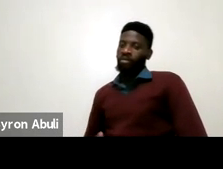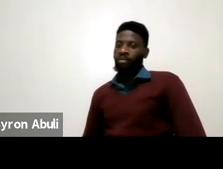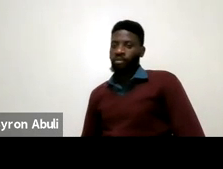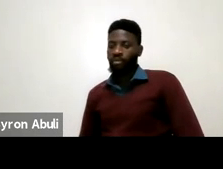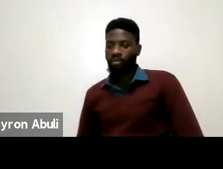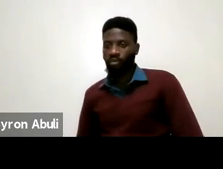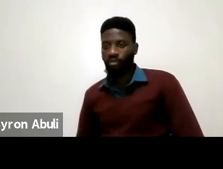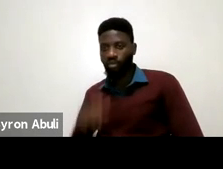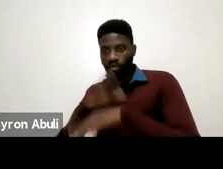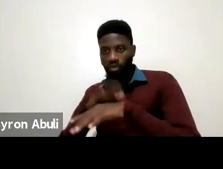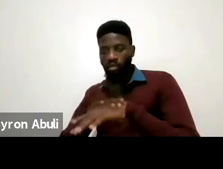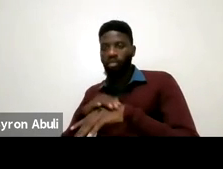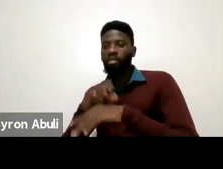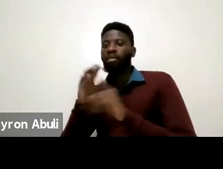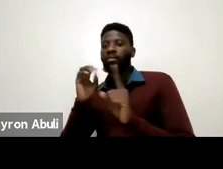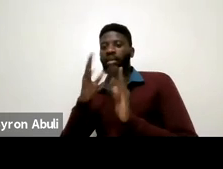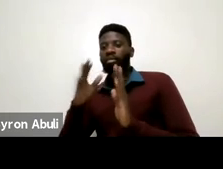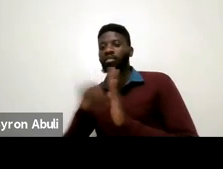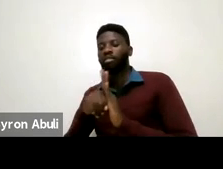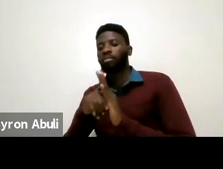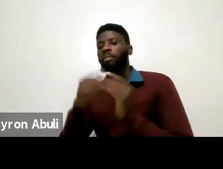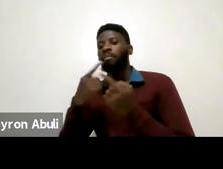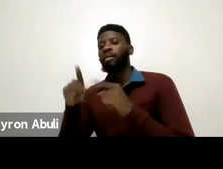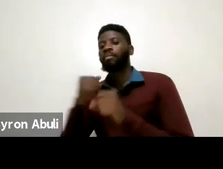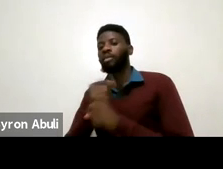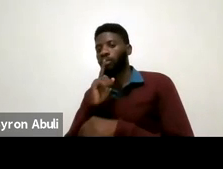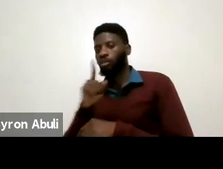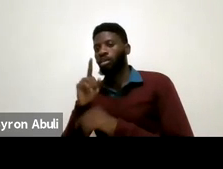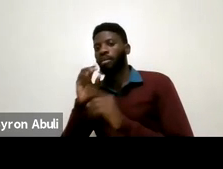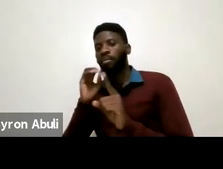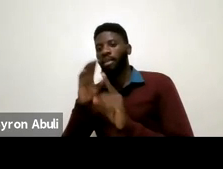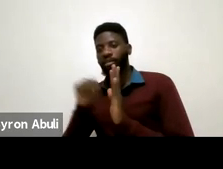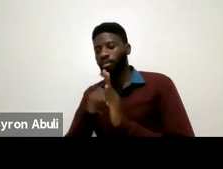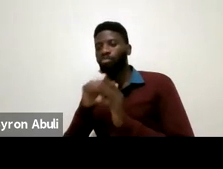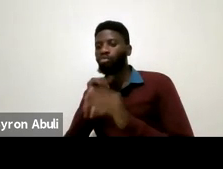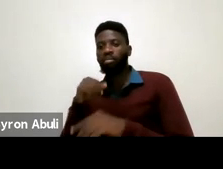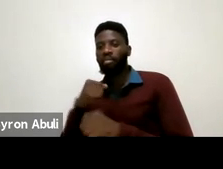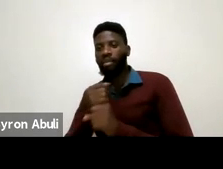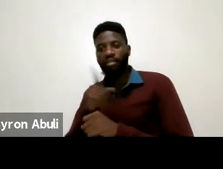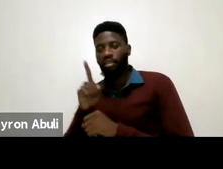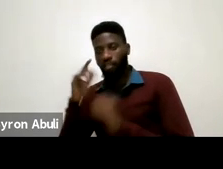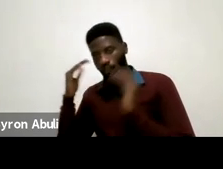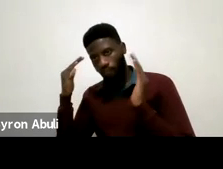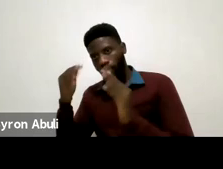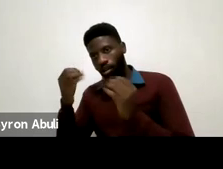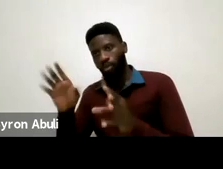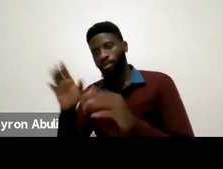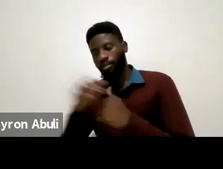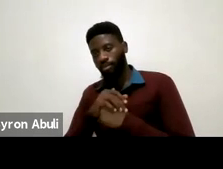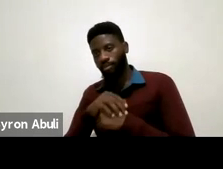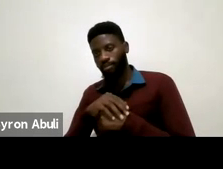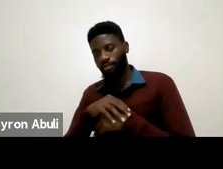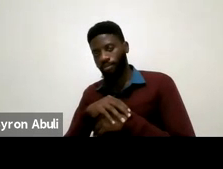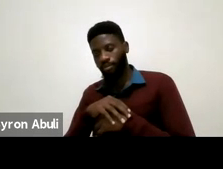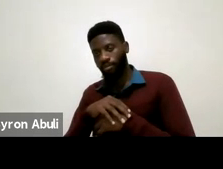have mentorship along the way, but make sure that the mentorship does not derail you or make you lose your focus or your dream. Remember, it's